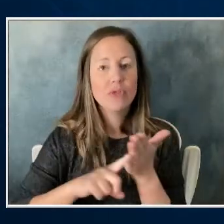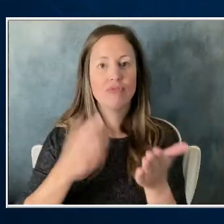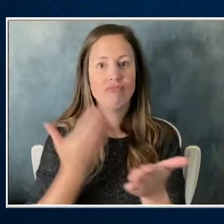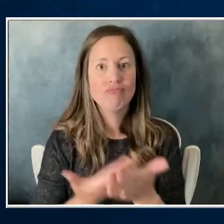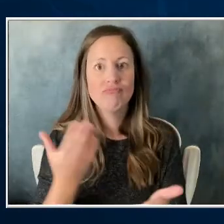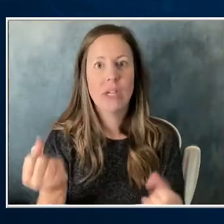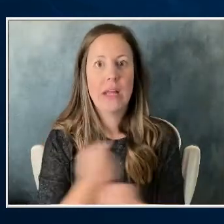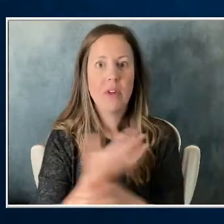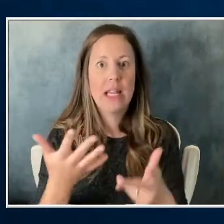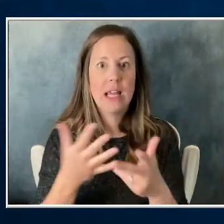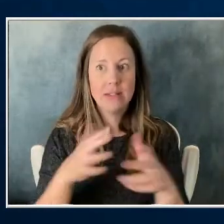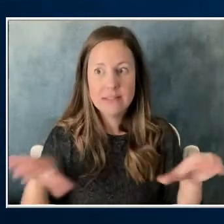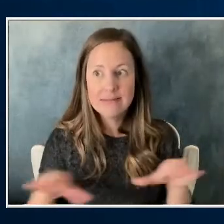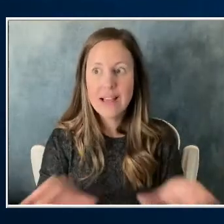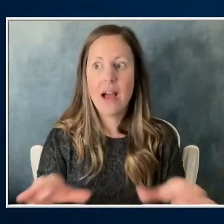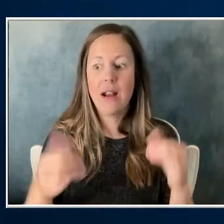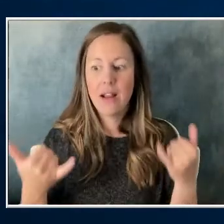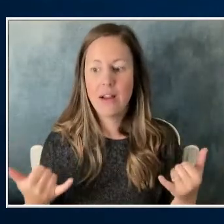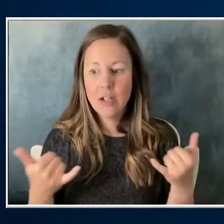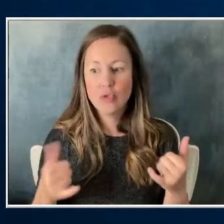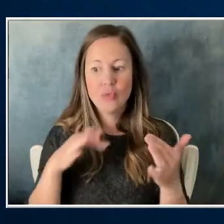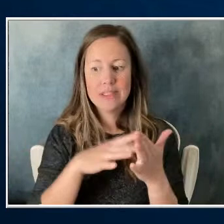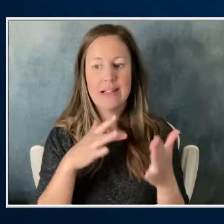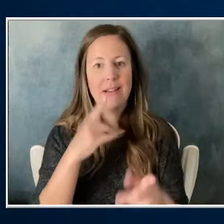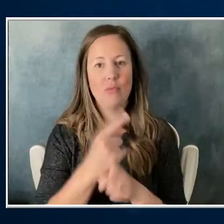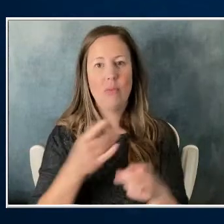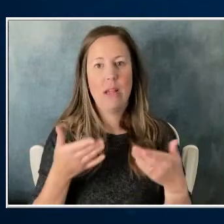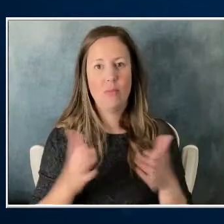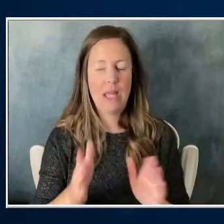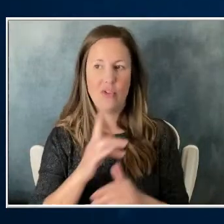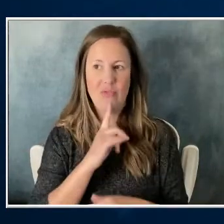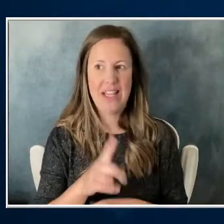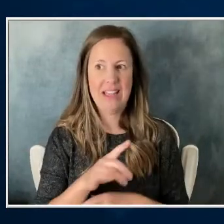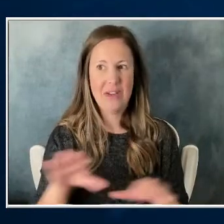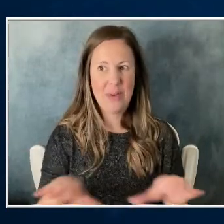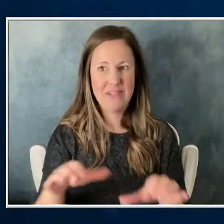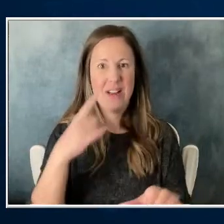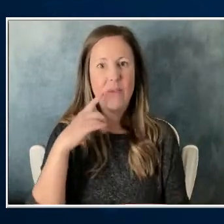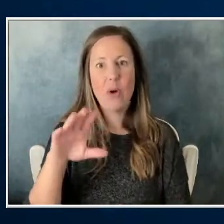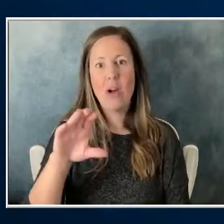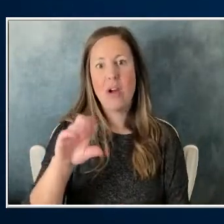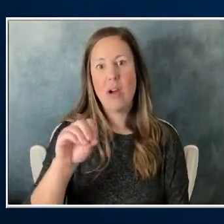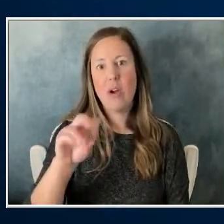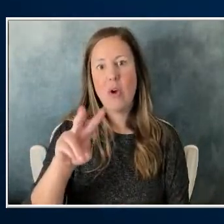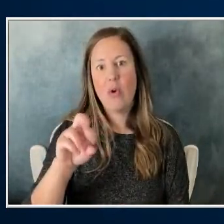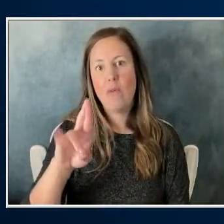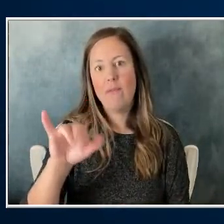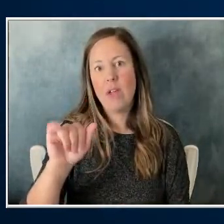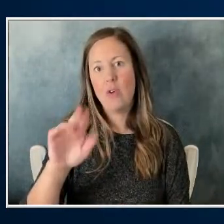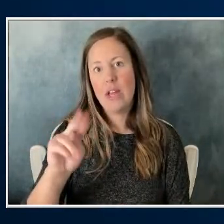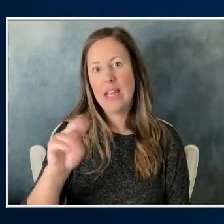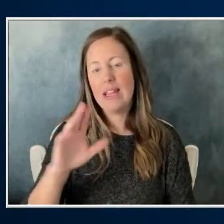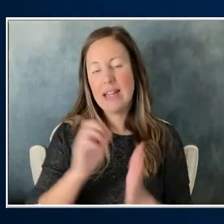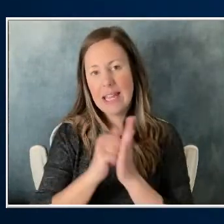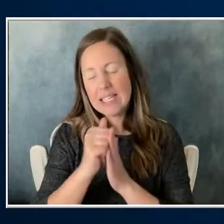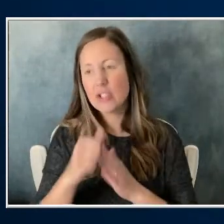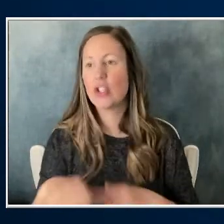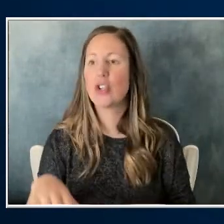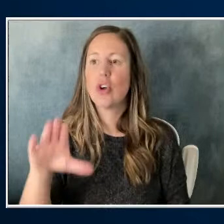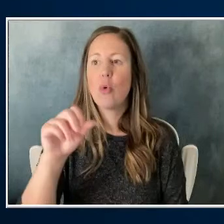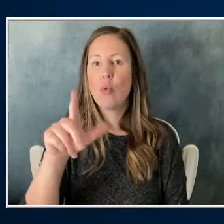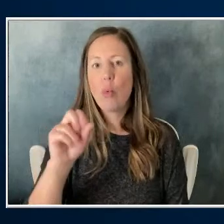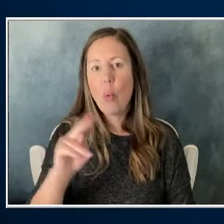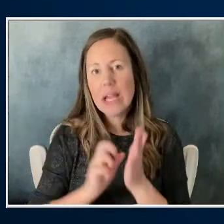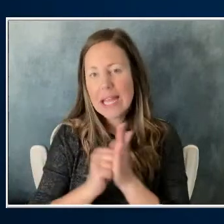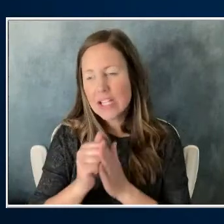times to study it the right way. You know, we've done it for ovarian cancer, colon cancer, appendiceal cancer. For stomach cancer, we